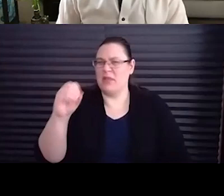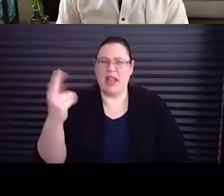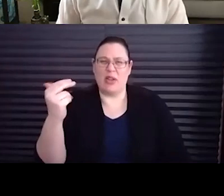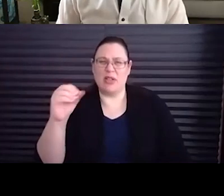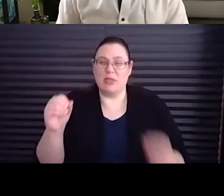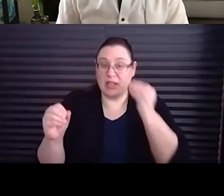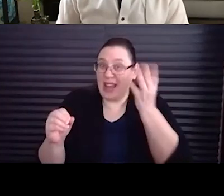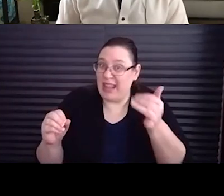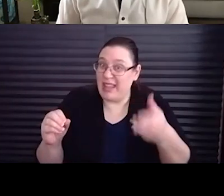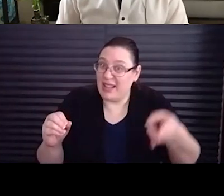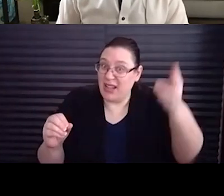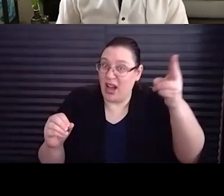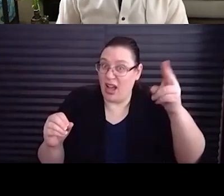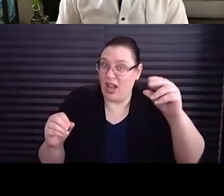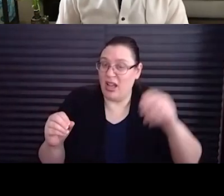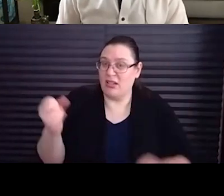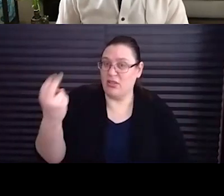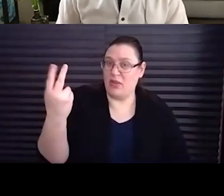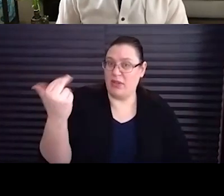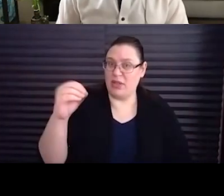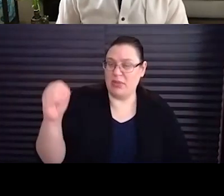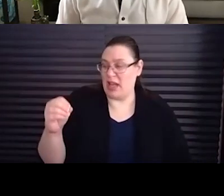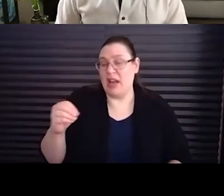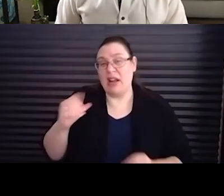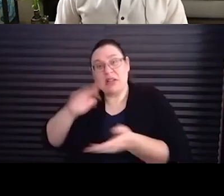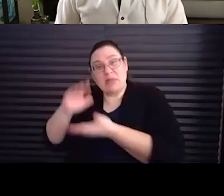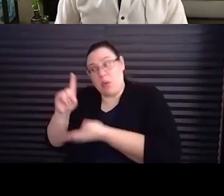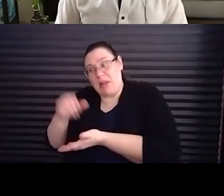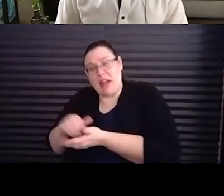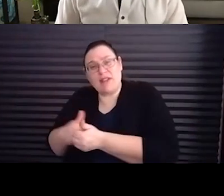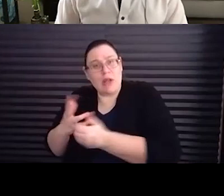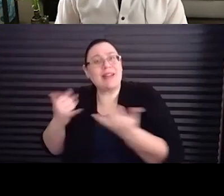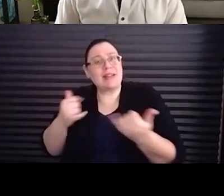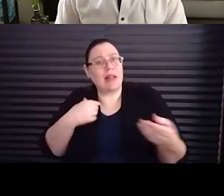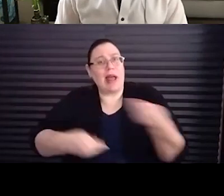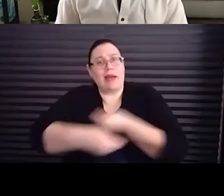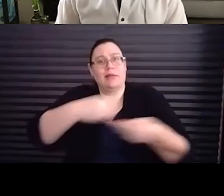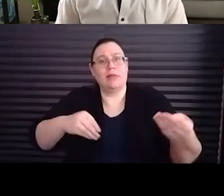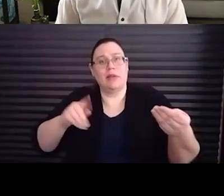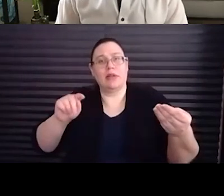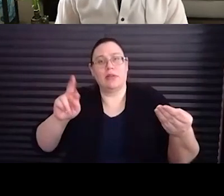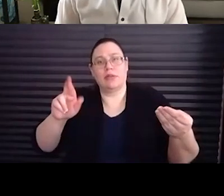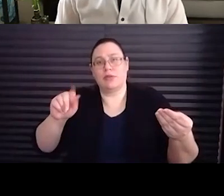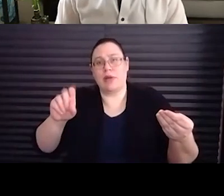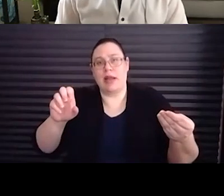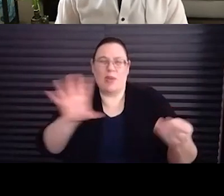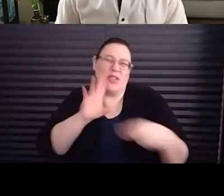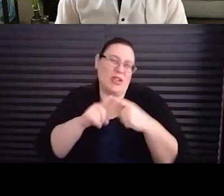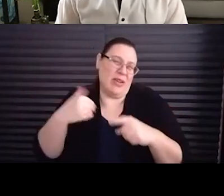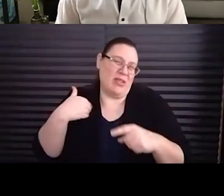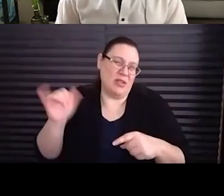high. And it's really good for such a small following. They were able to get a trade, which is what we've been talking about as well. So it's not a